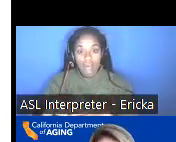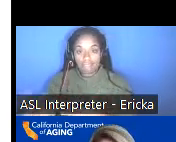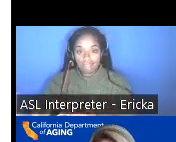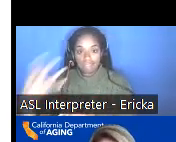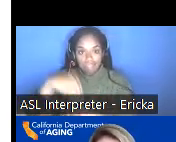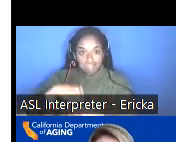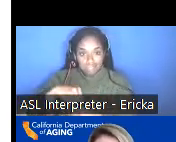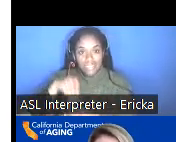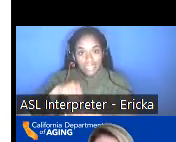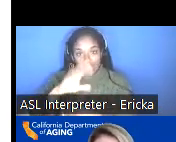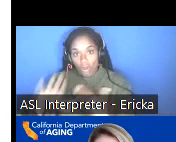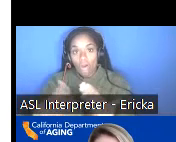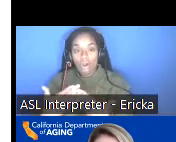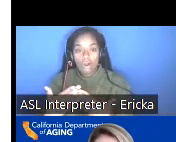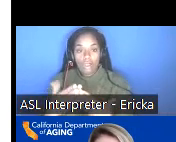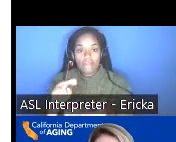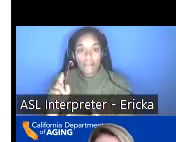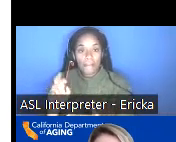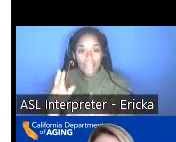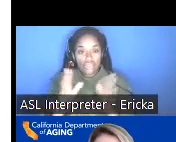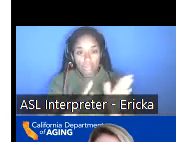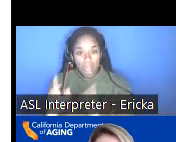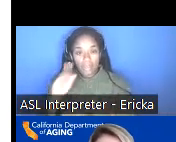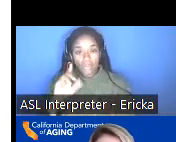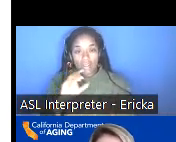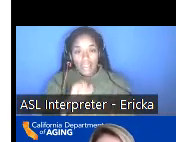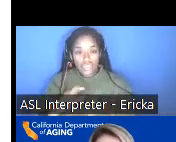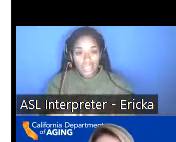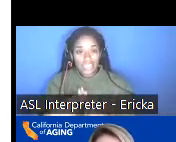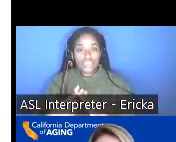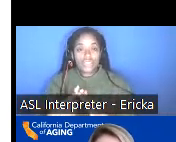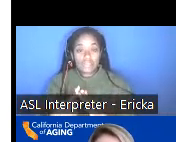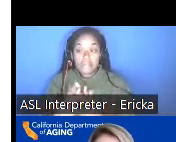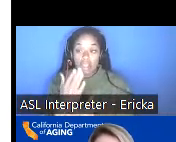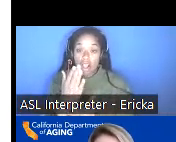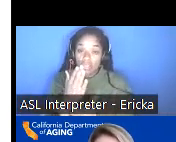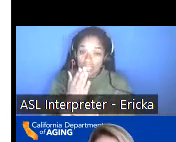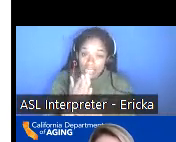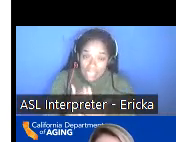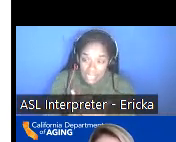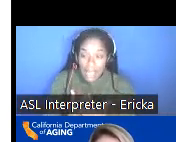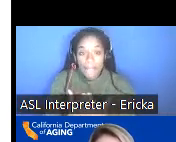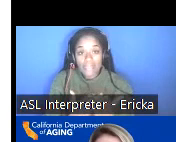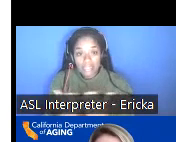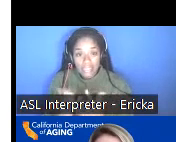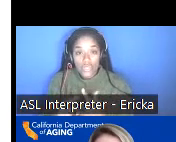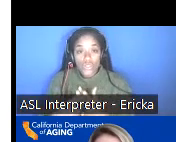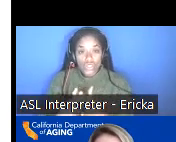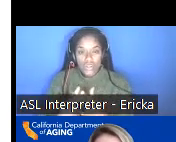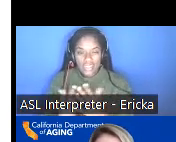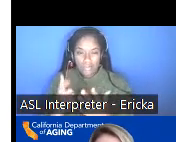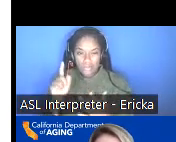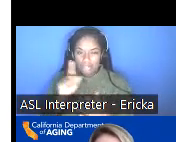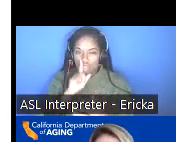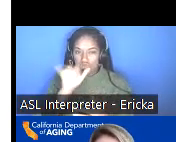throughout all of our master plan for aging initiatives. But there are some particular initiatives to really focus on in this goal area